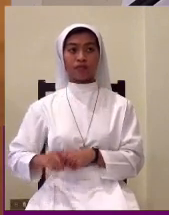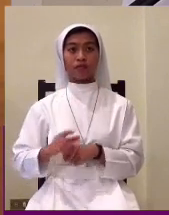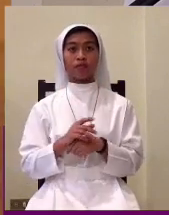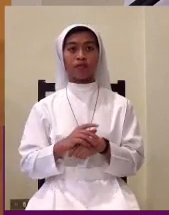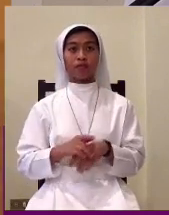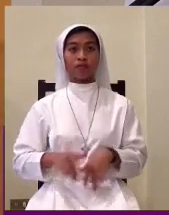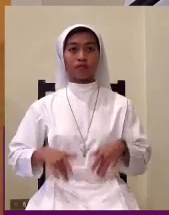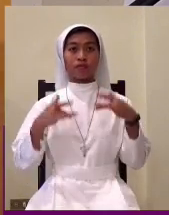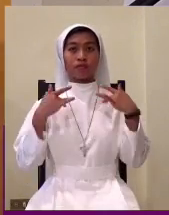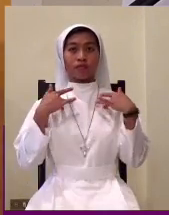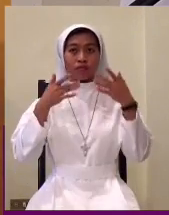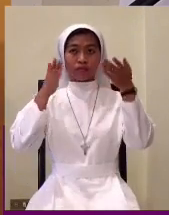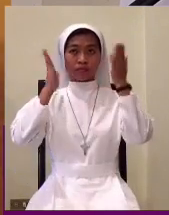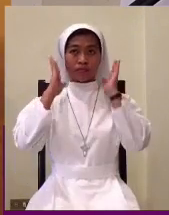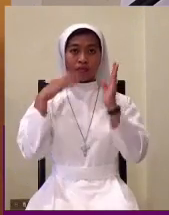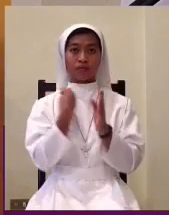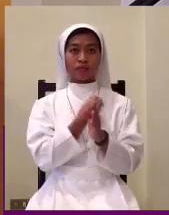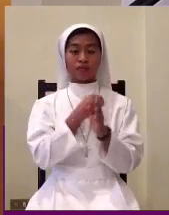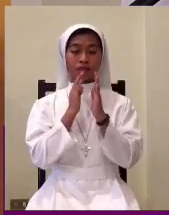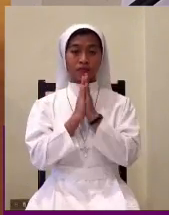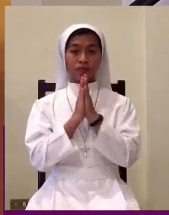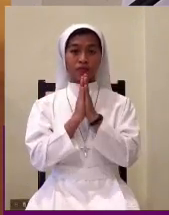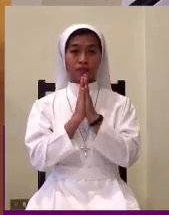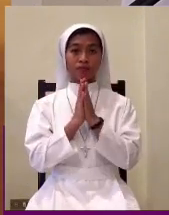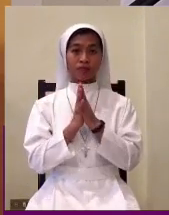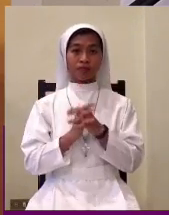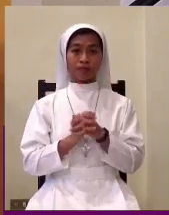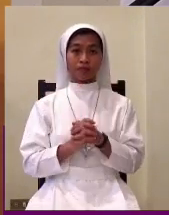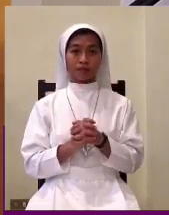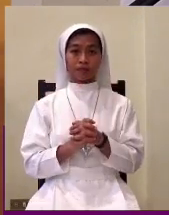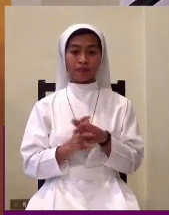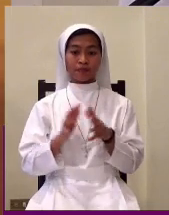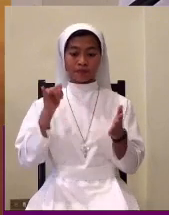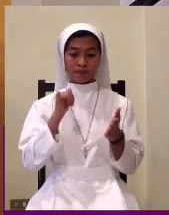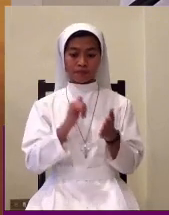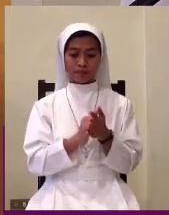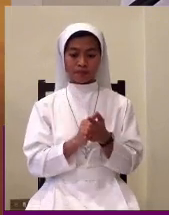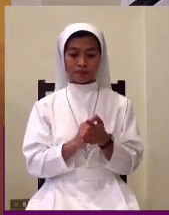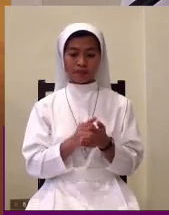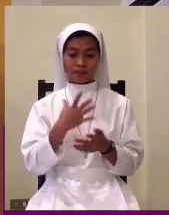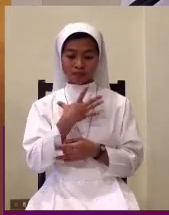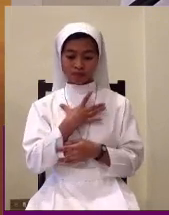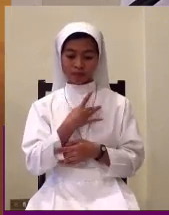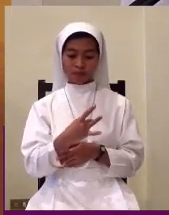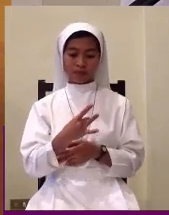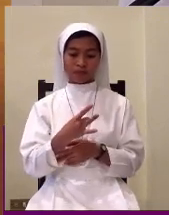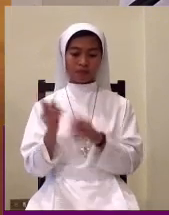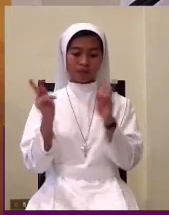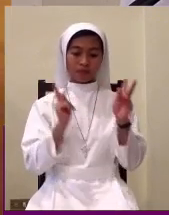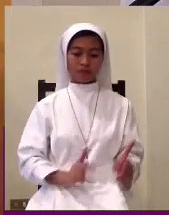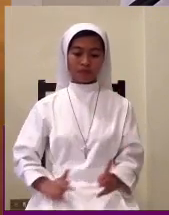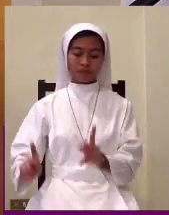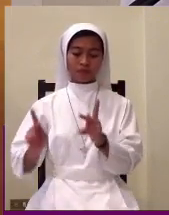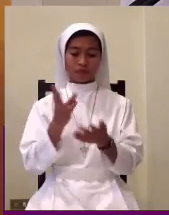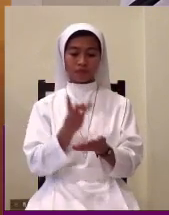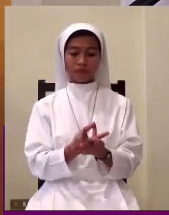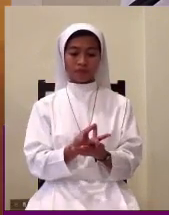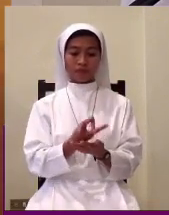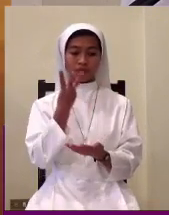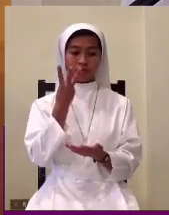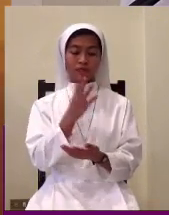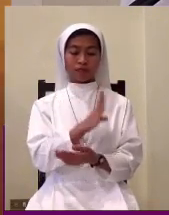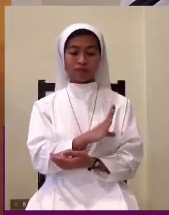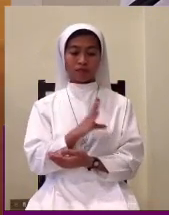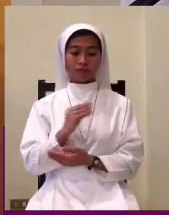Hear our prayer. That those whose pursuit of power, wealth, and pleasure which brings suffering to